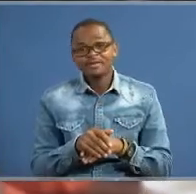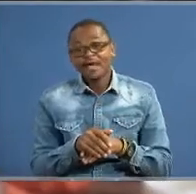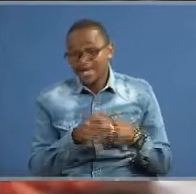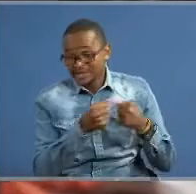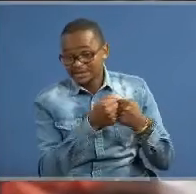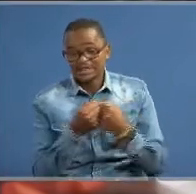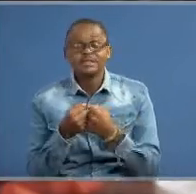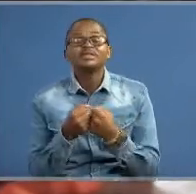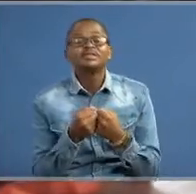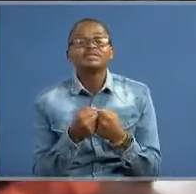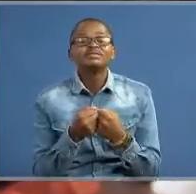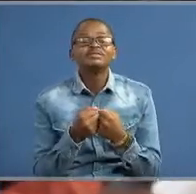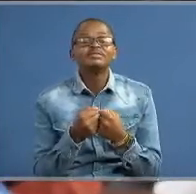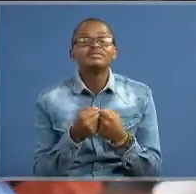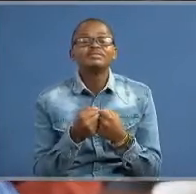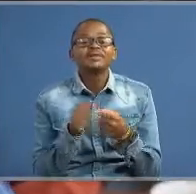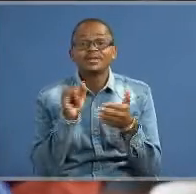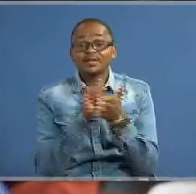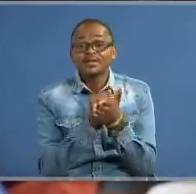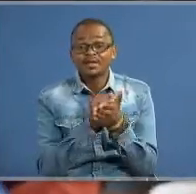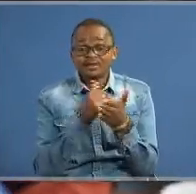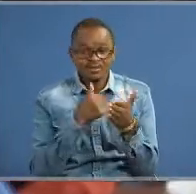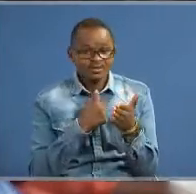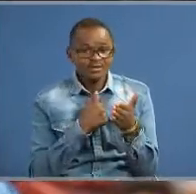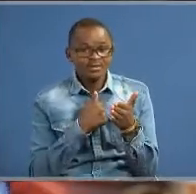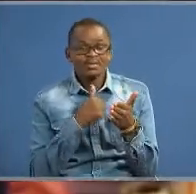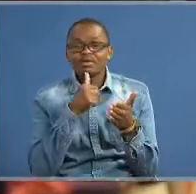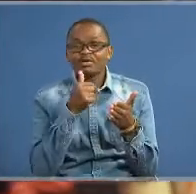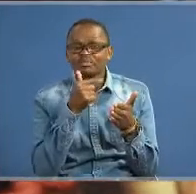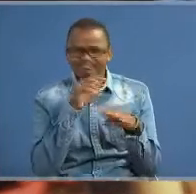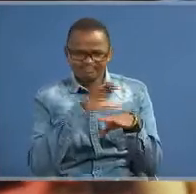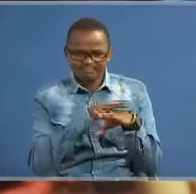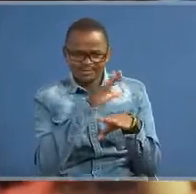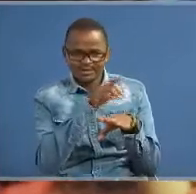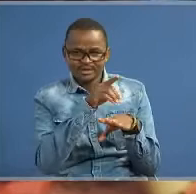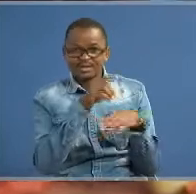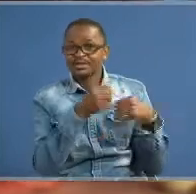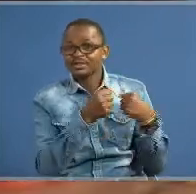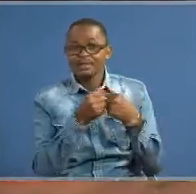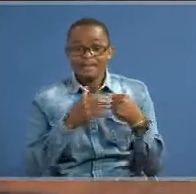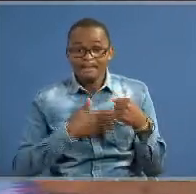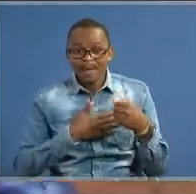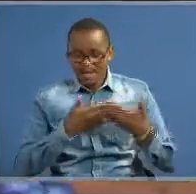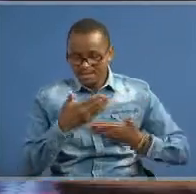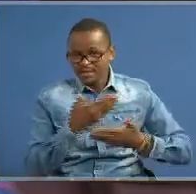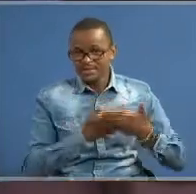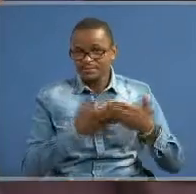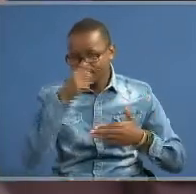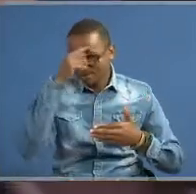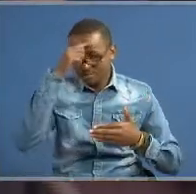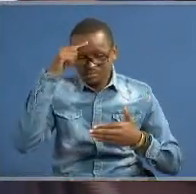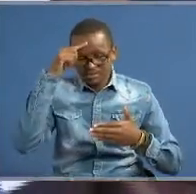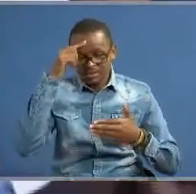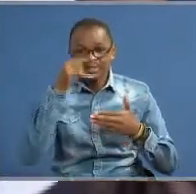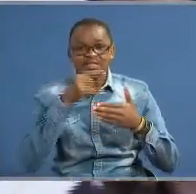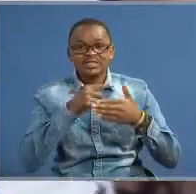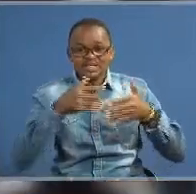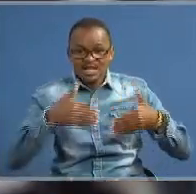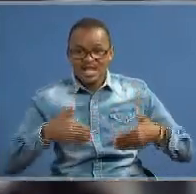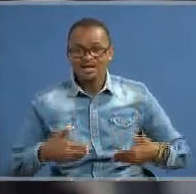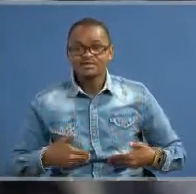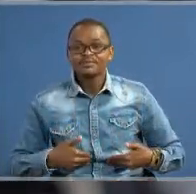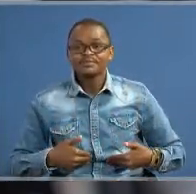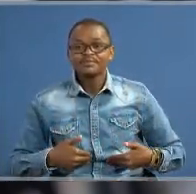challenges, but according to me, I'm not facing that much challenges in my business, because it's still young.